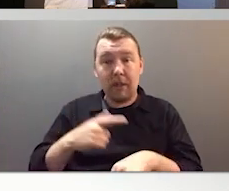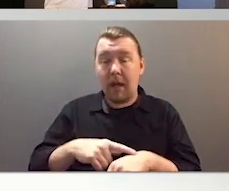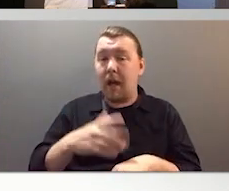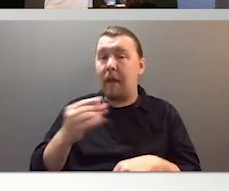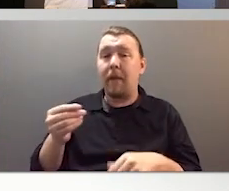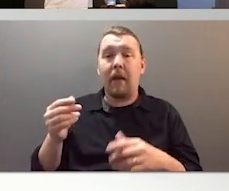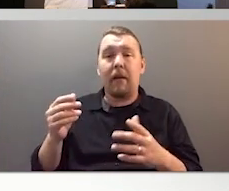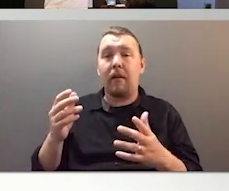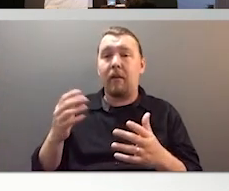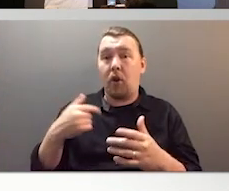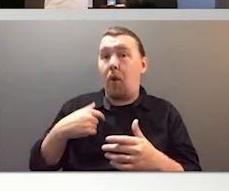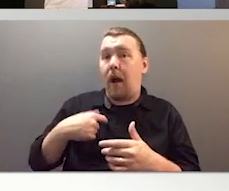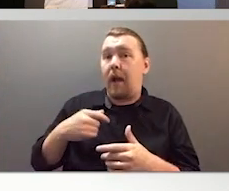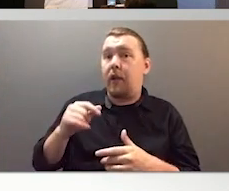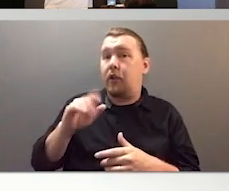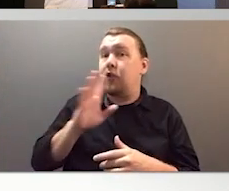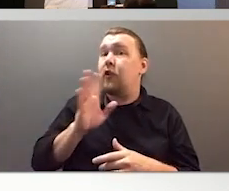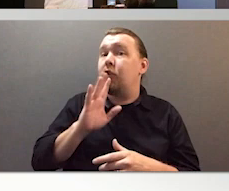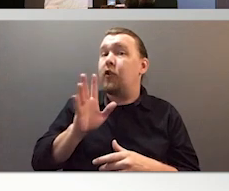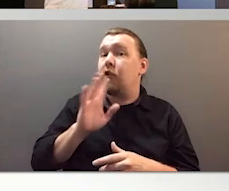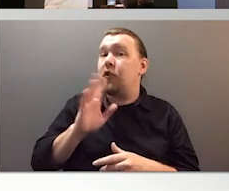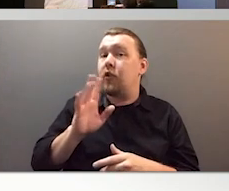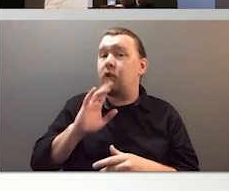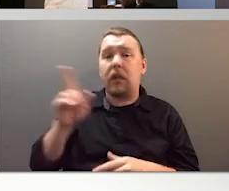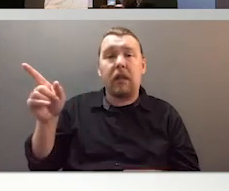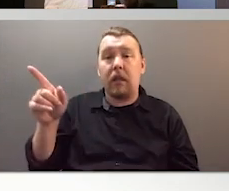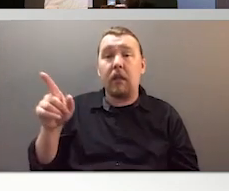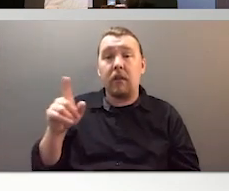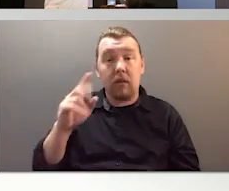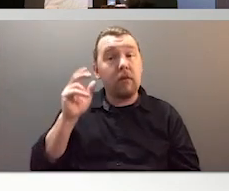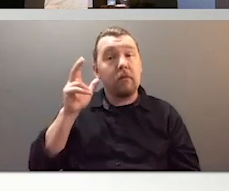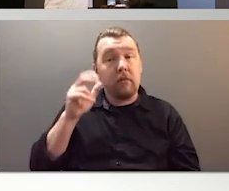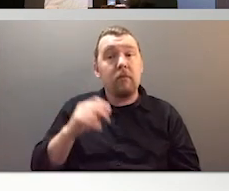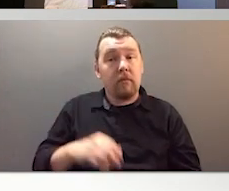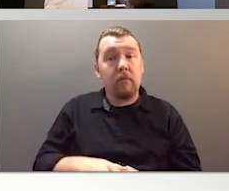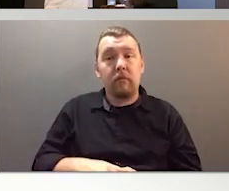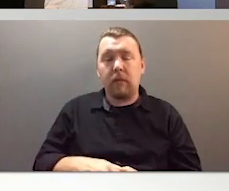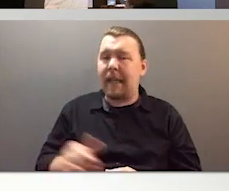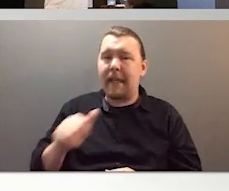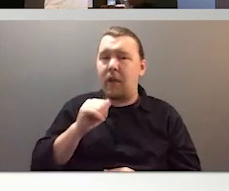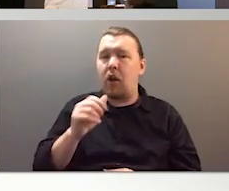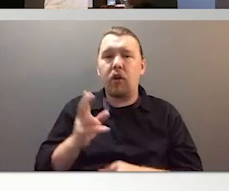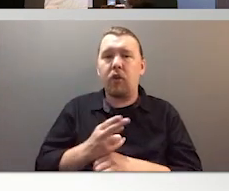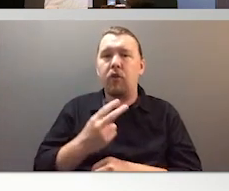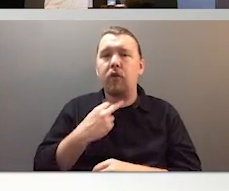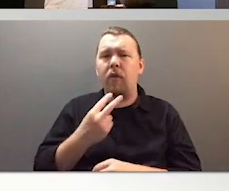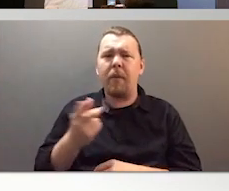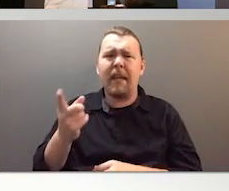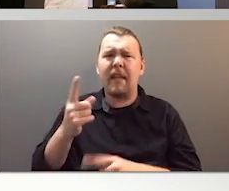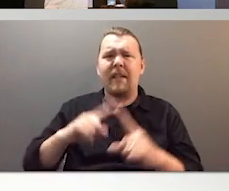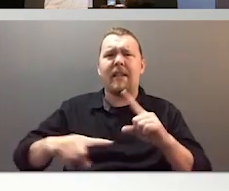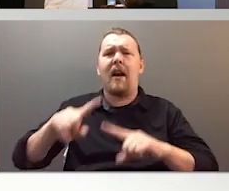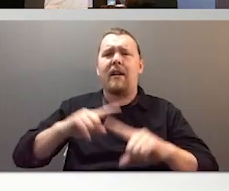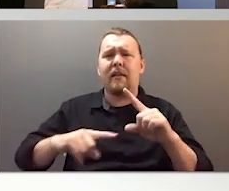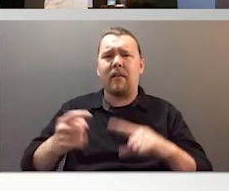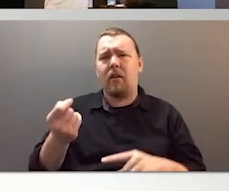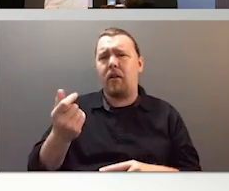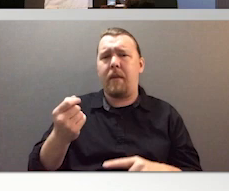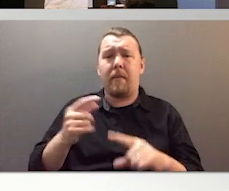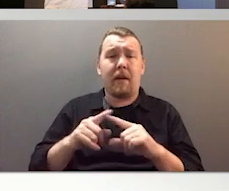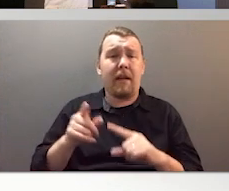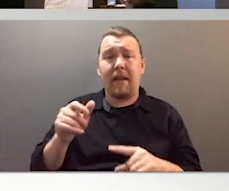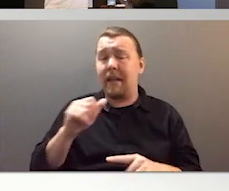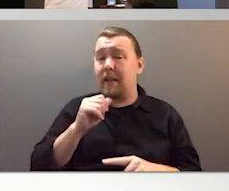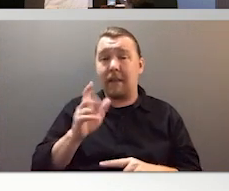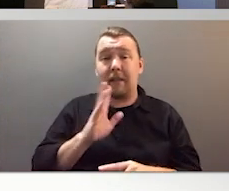signs, but he doesn't speak like I'm speaking to you. Can I follow it? Yep. Okay, so